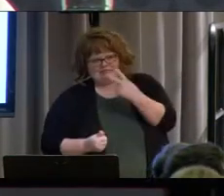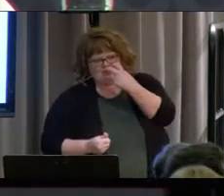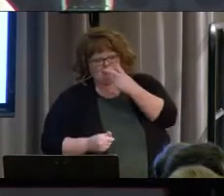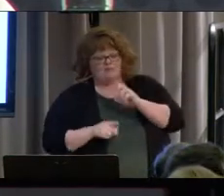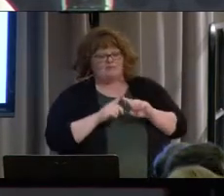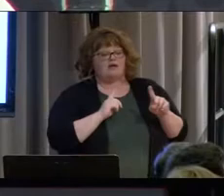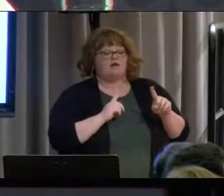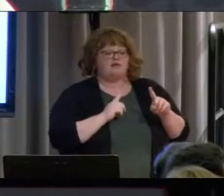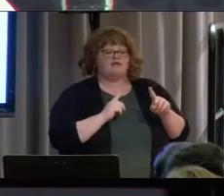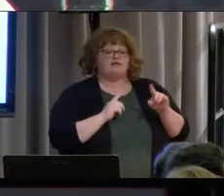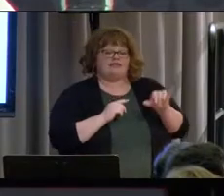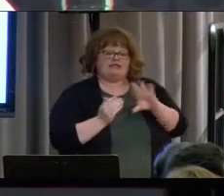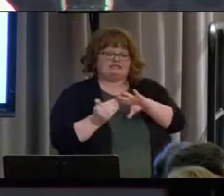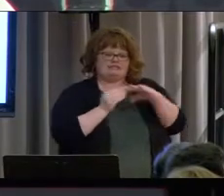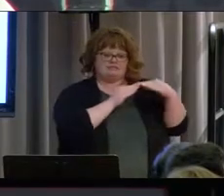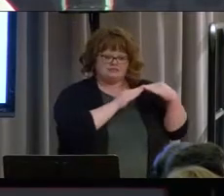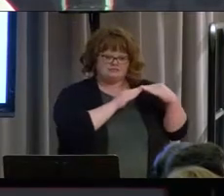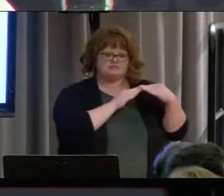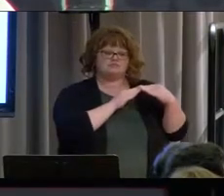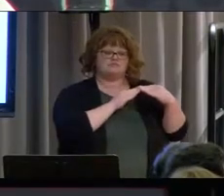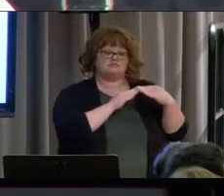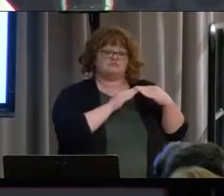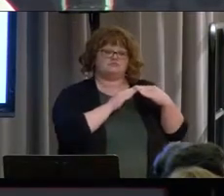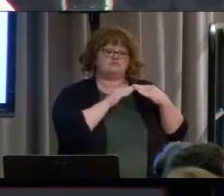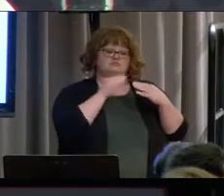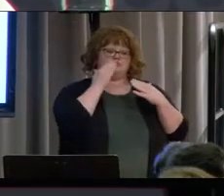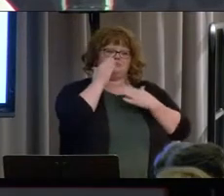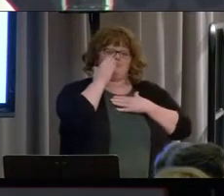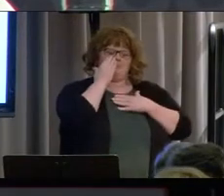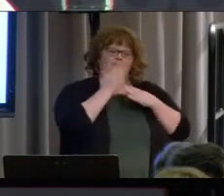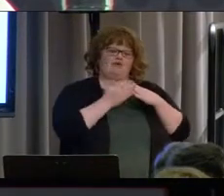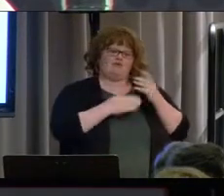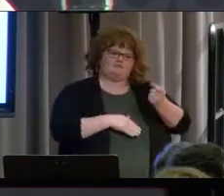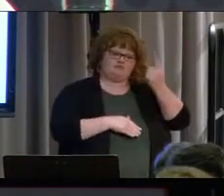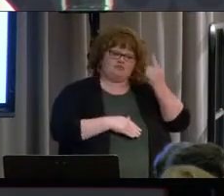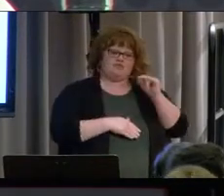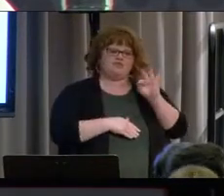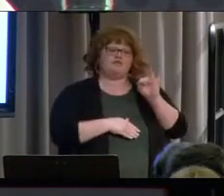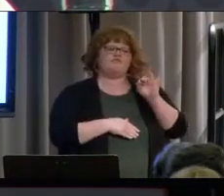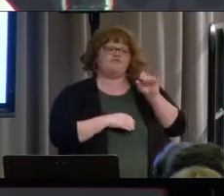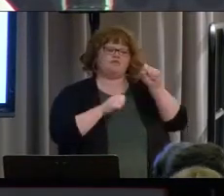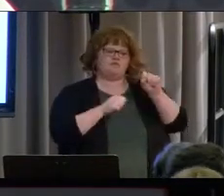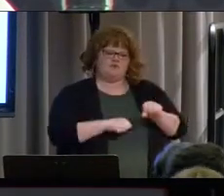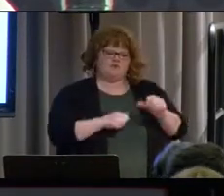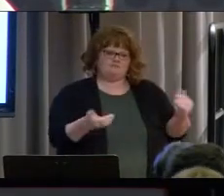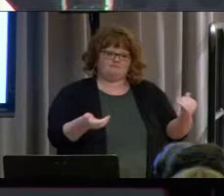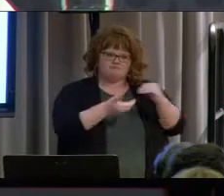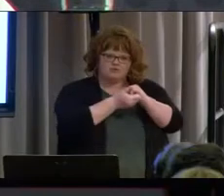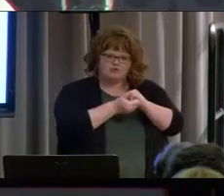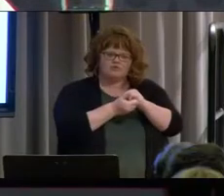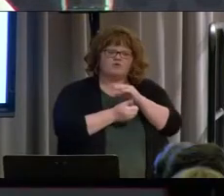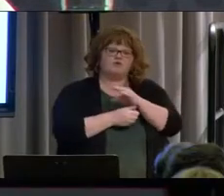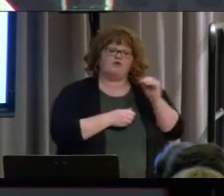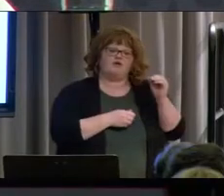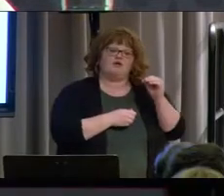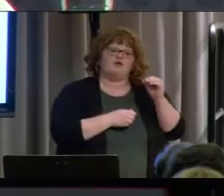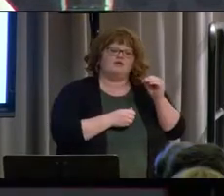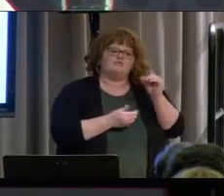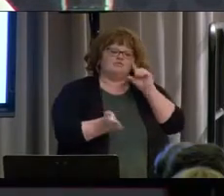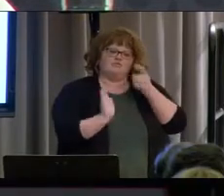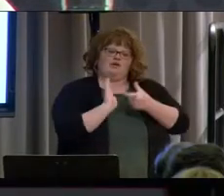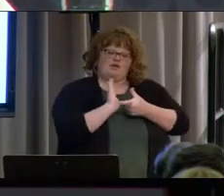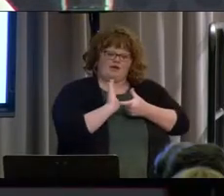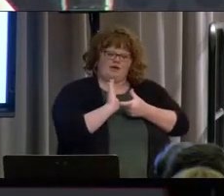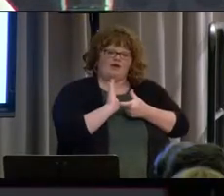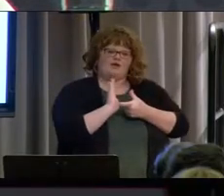but the city of Kent, what I have found is, if we come together and we acknowledge the moments